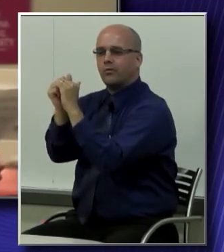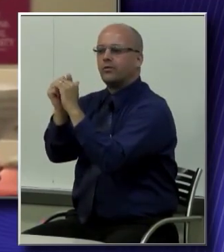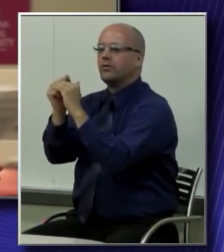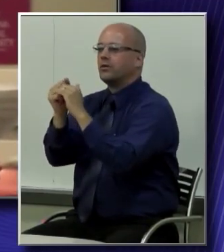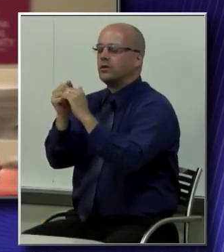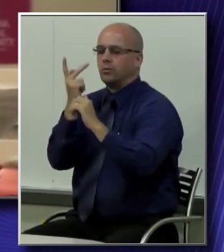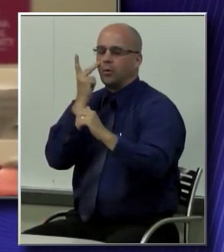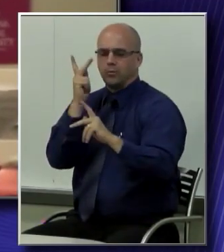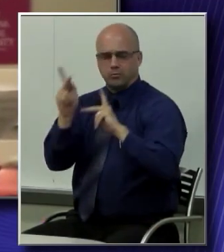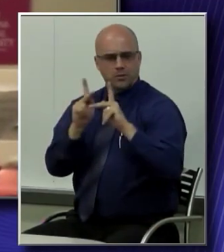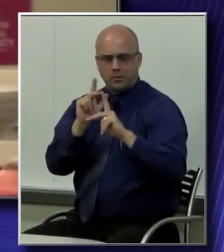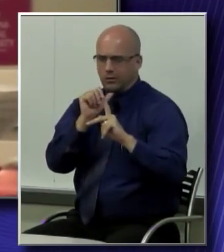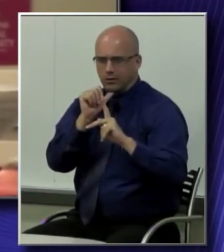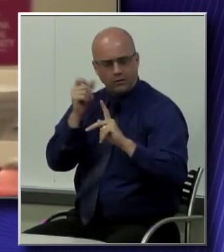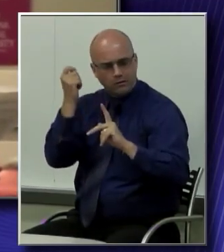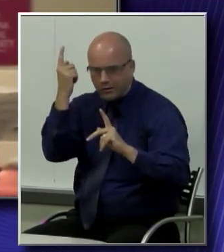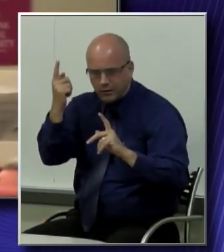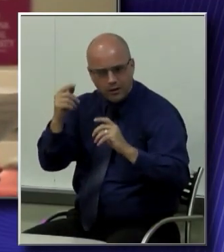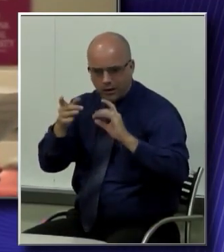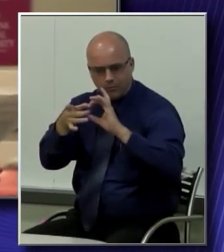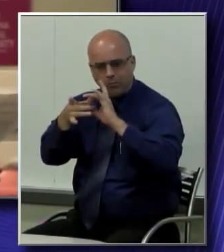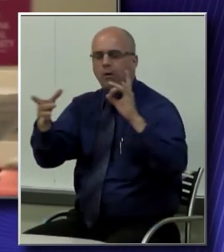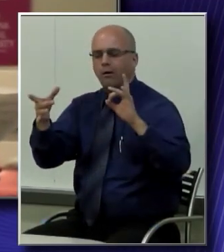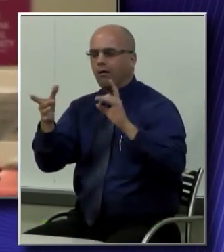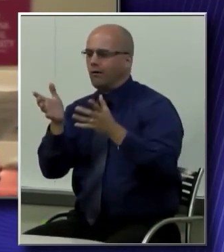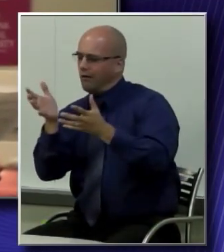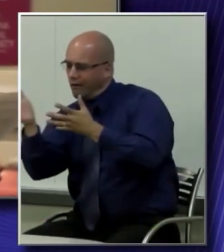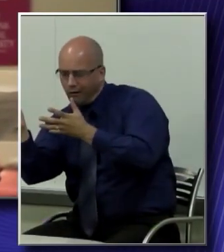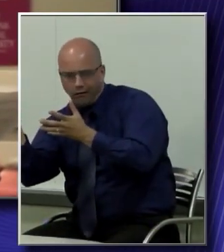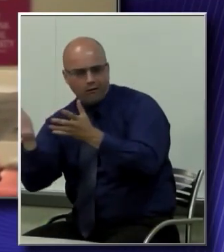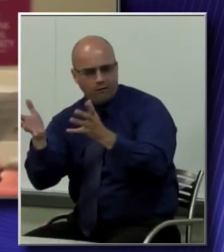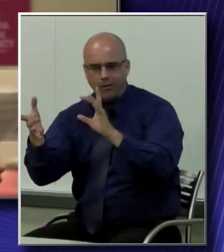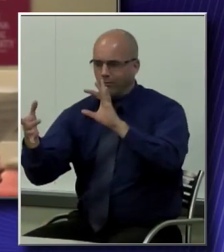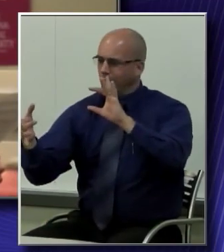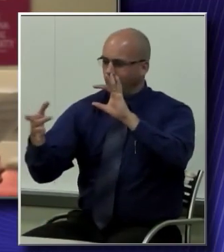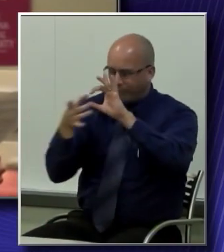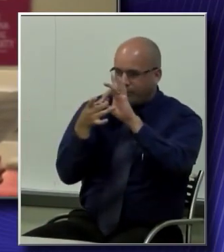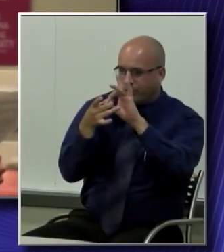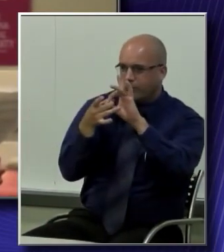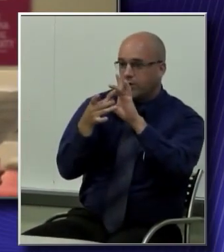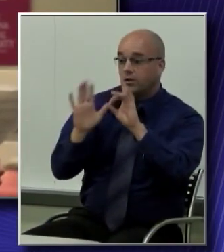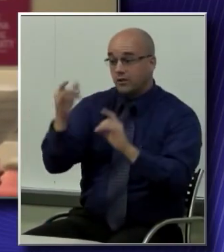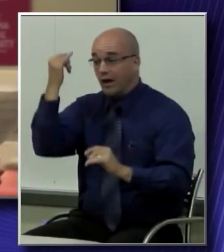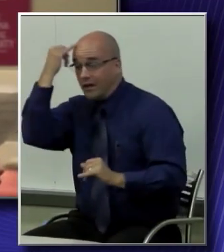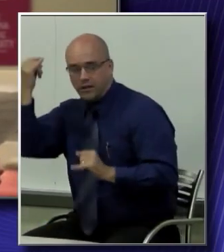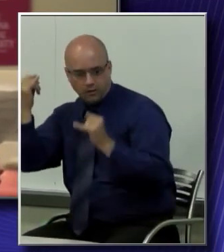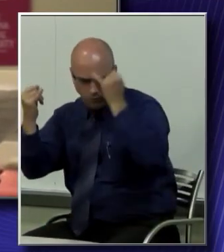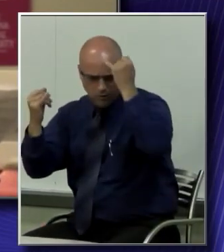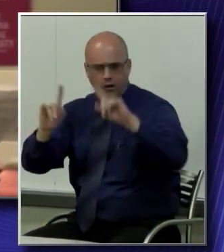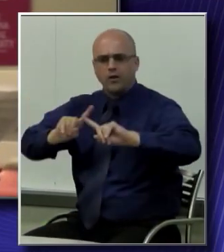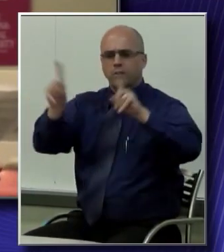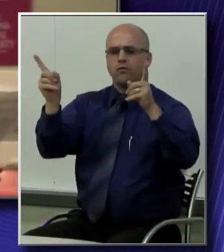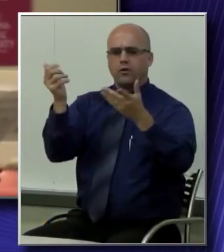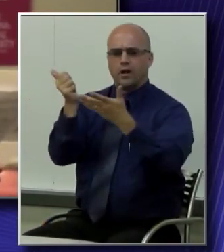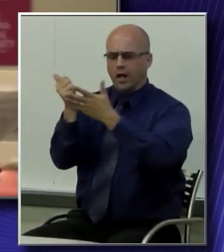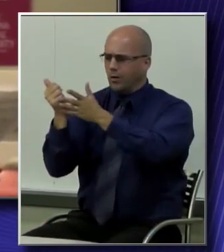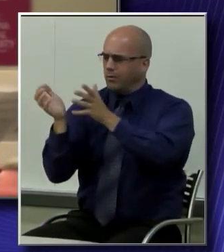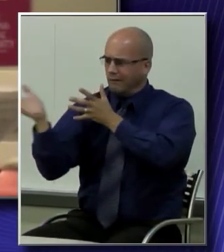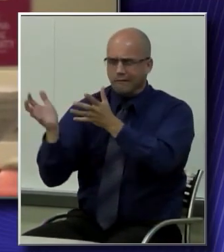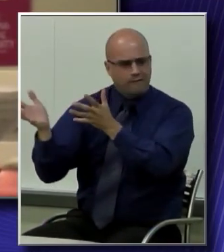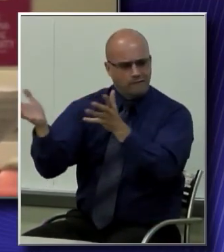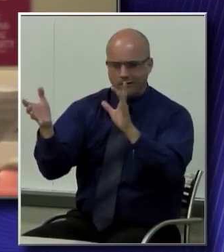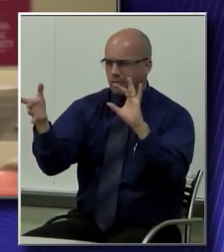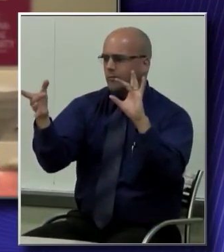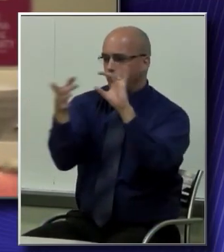bridges, explain, and connect both ideas and people. He's respected by his peers and respectful of those with whom he